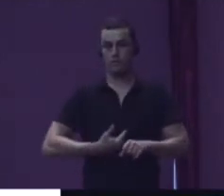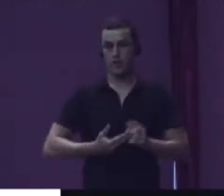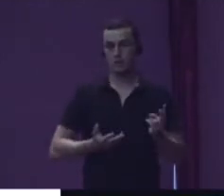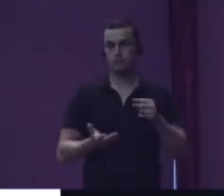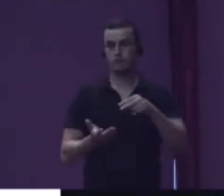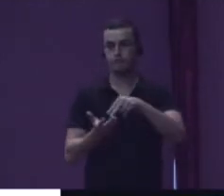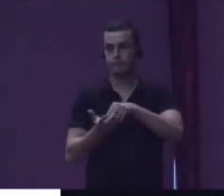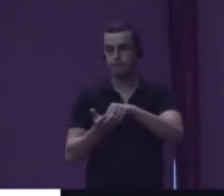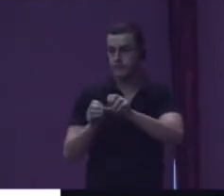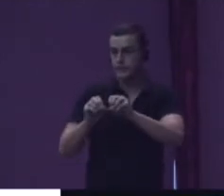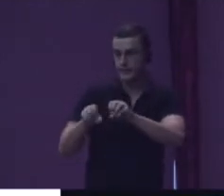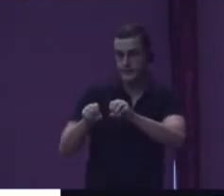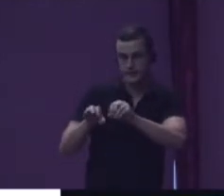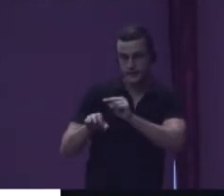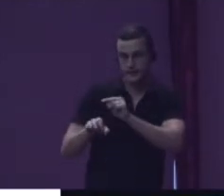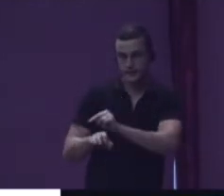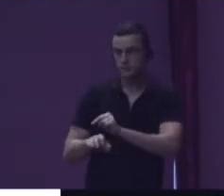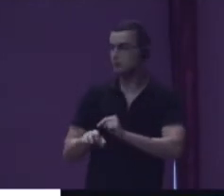Maria.